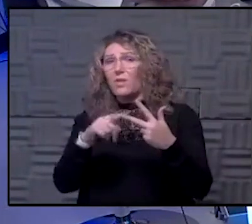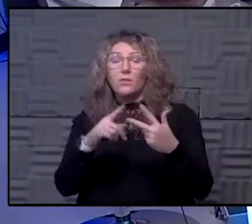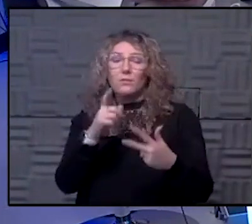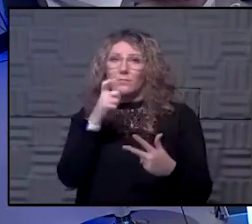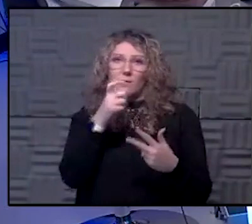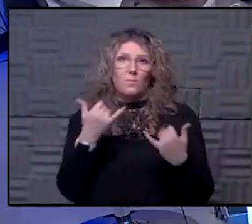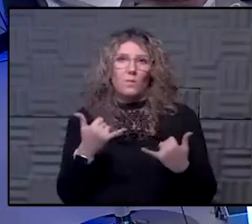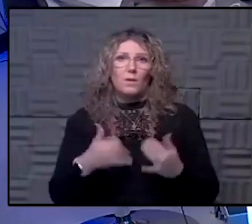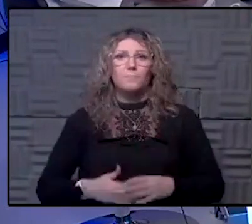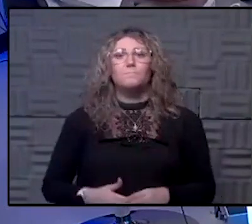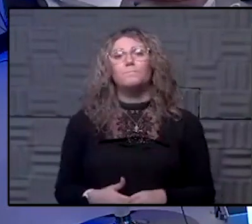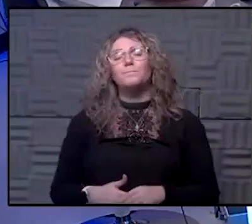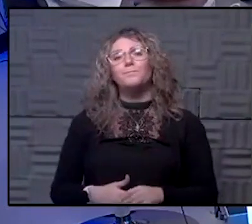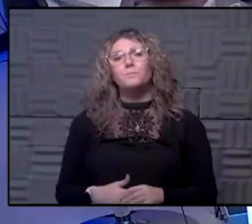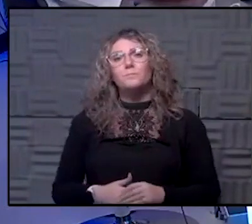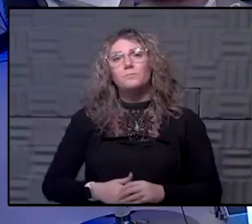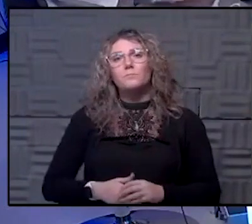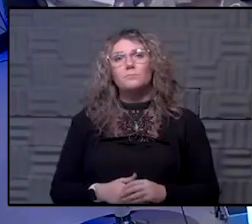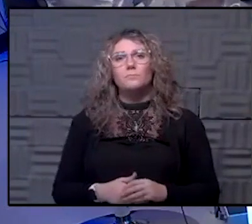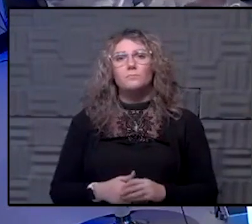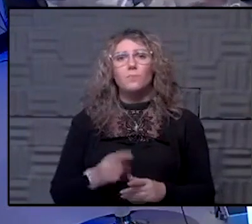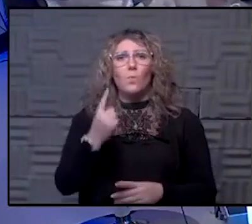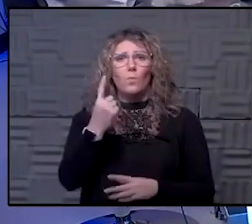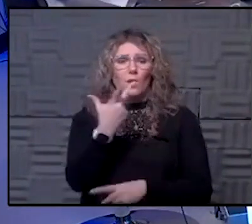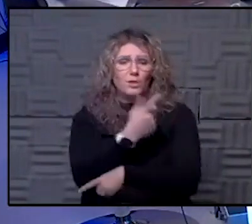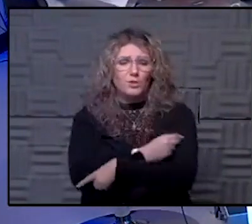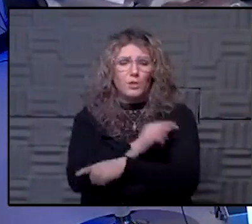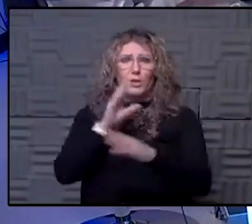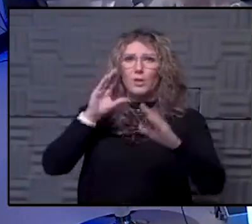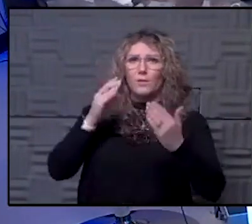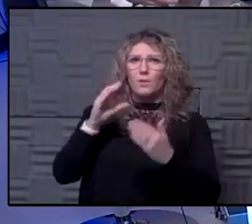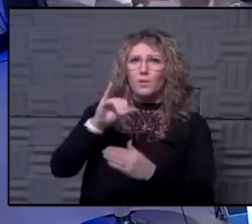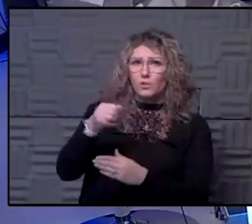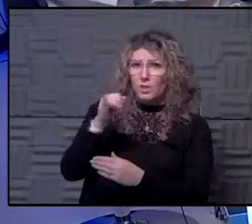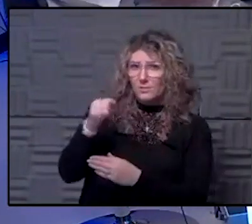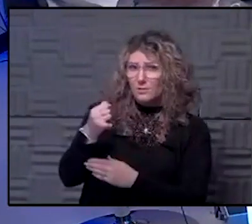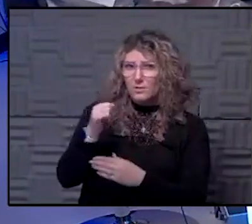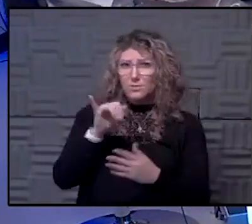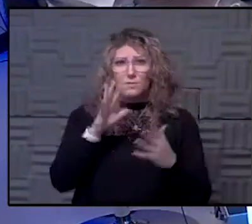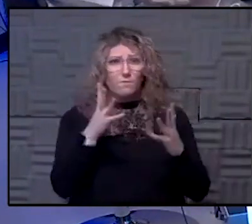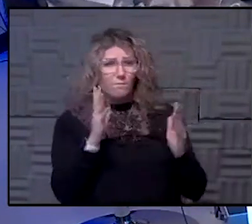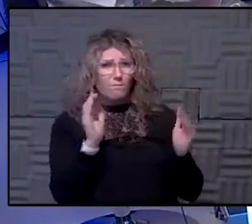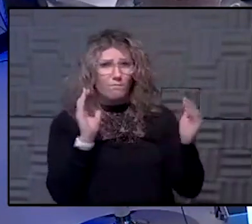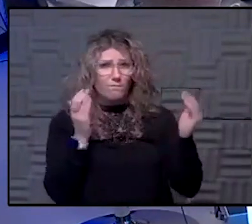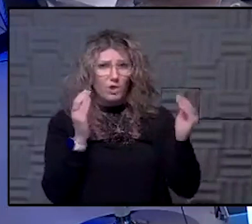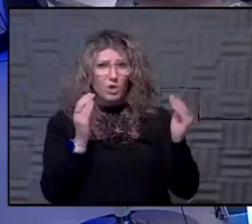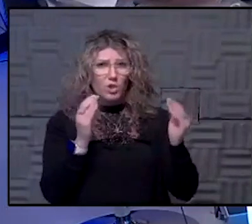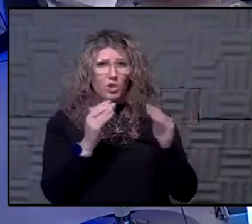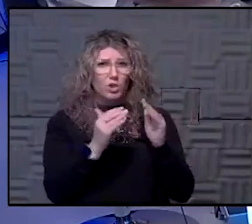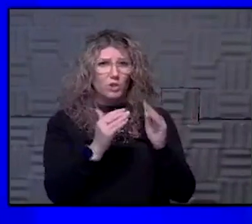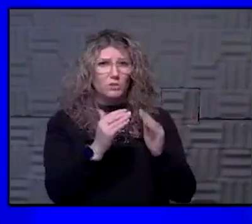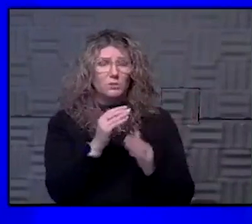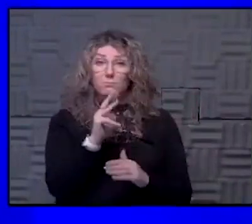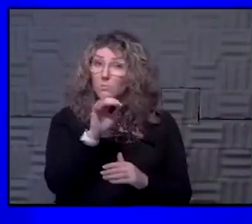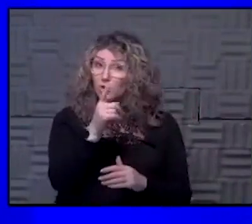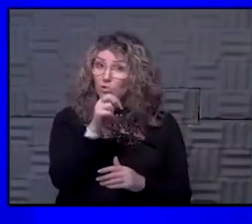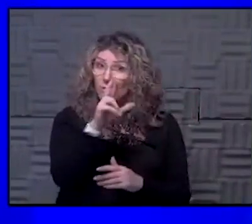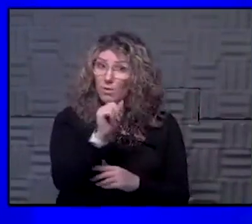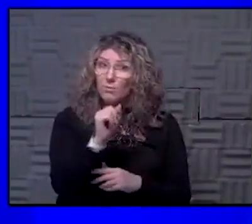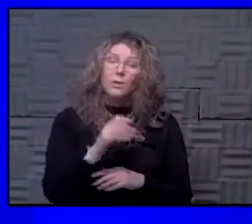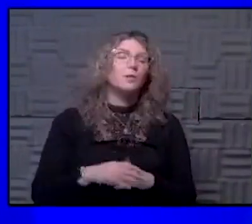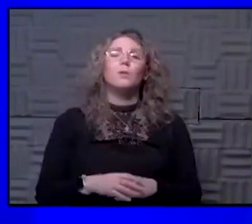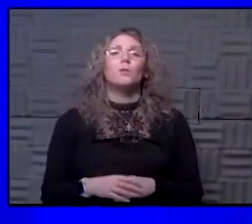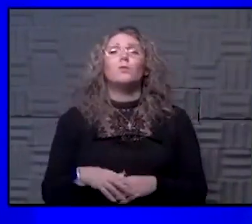now. So one shot versus the Johnson & Johnson versus Yeah. Moderna? No, again, I think what we have seen